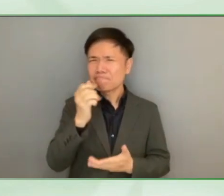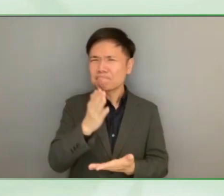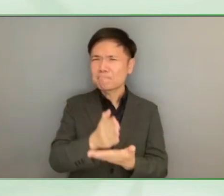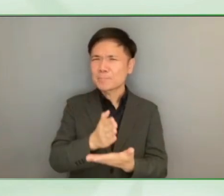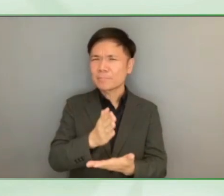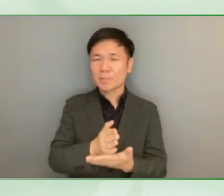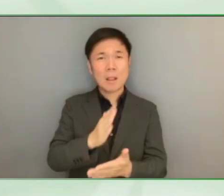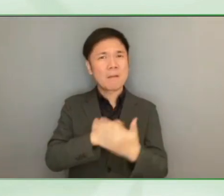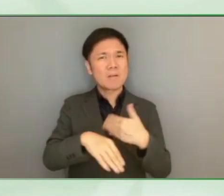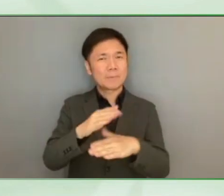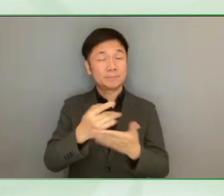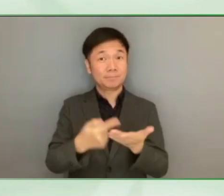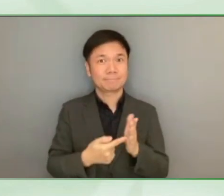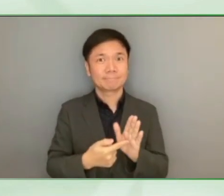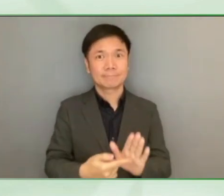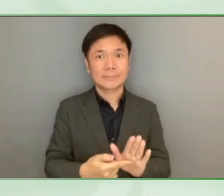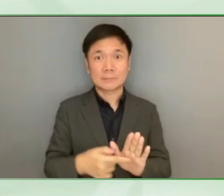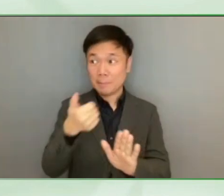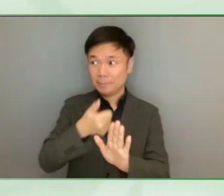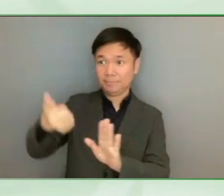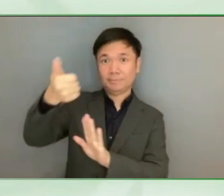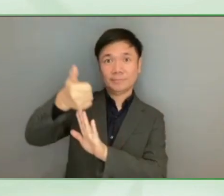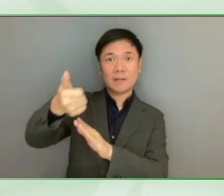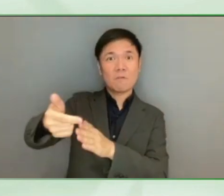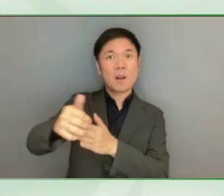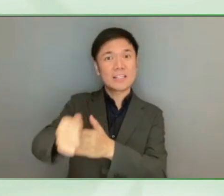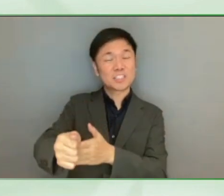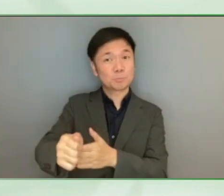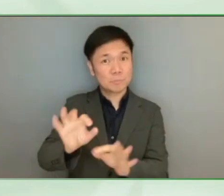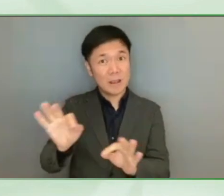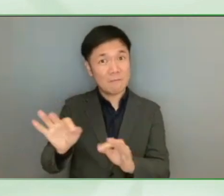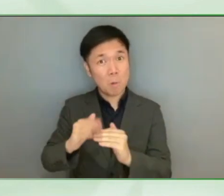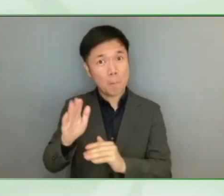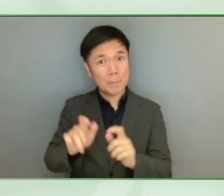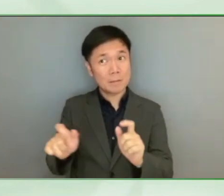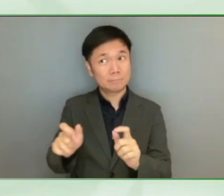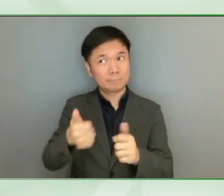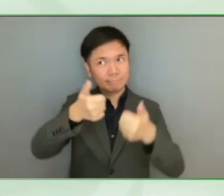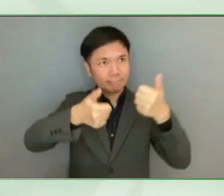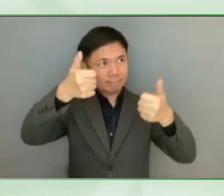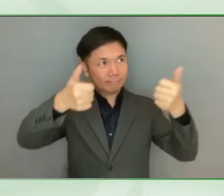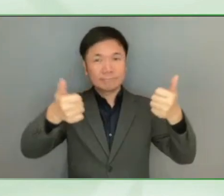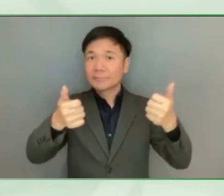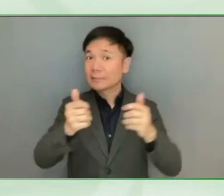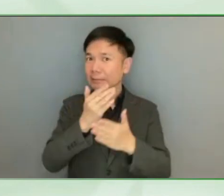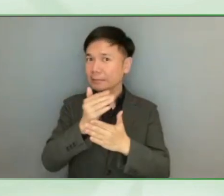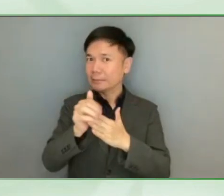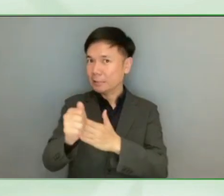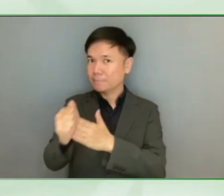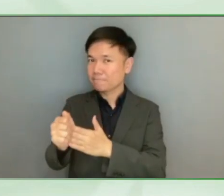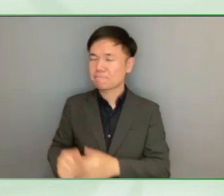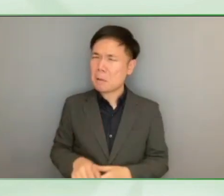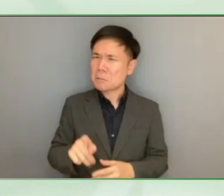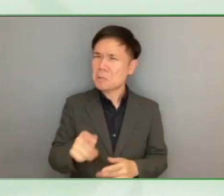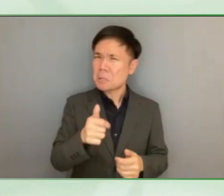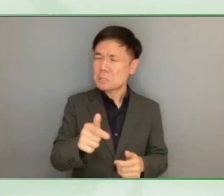visible, especially in leadership roles, does show that what is possible, and also kind of help shift the